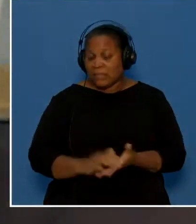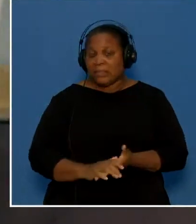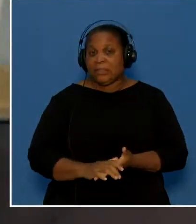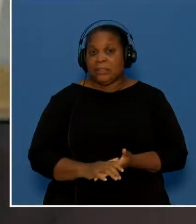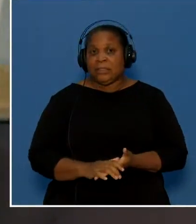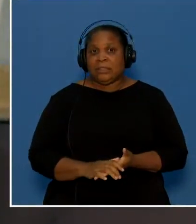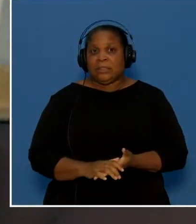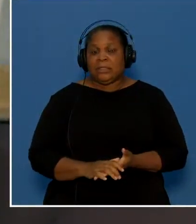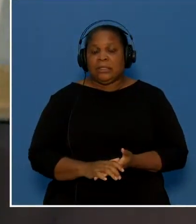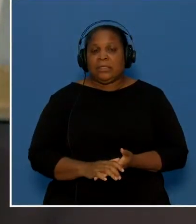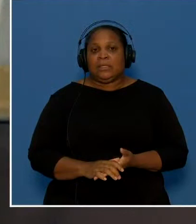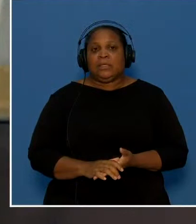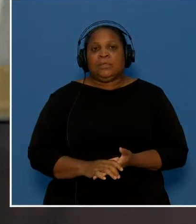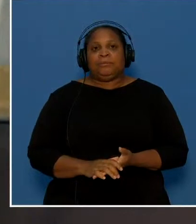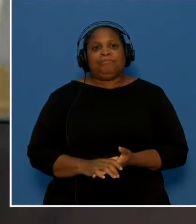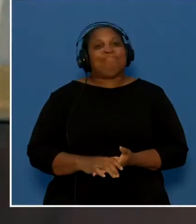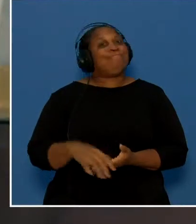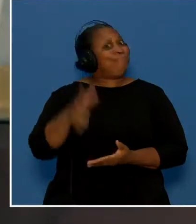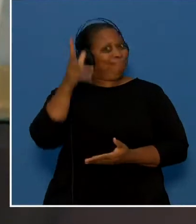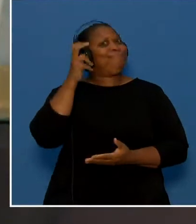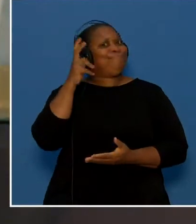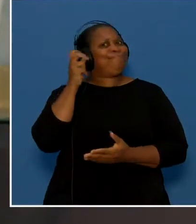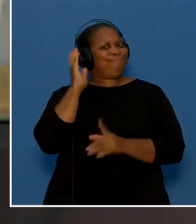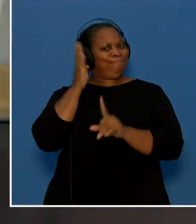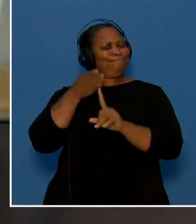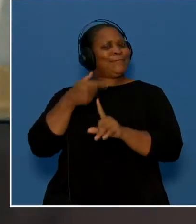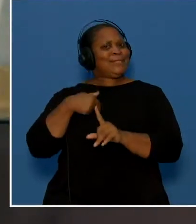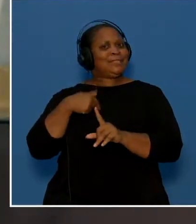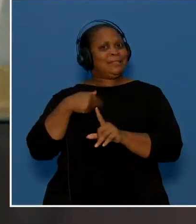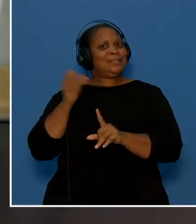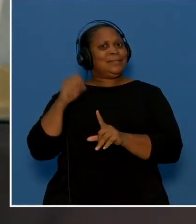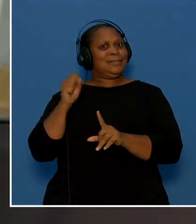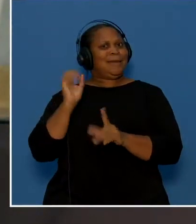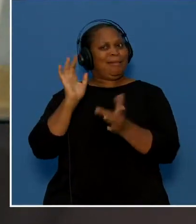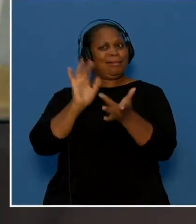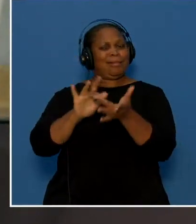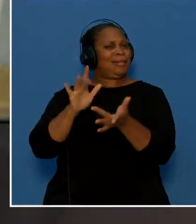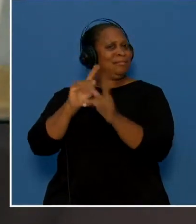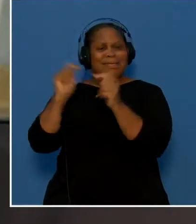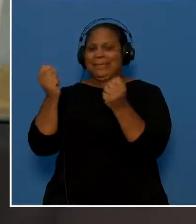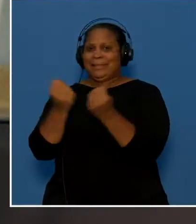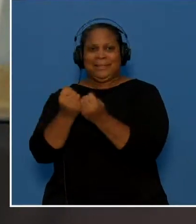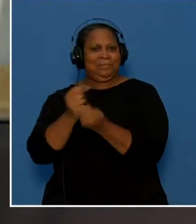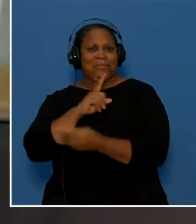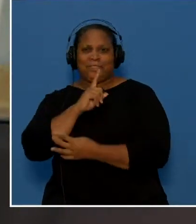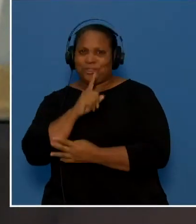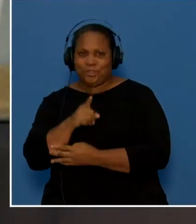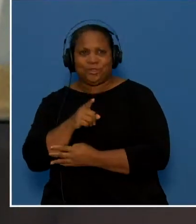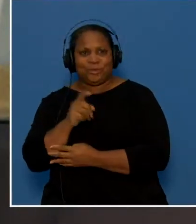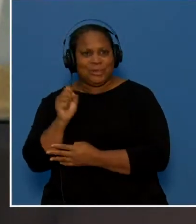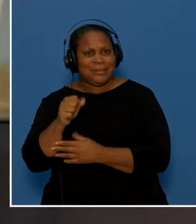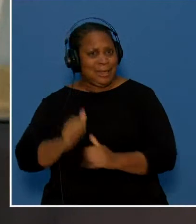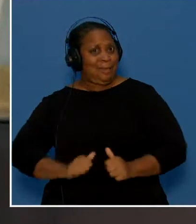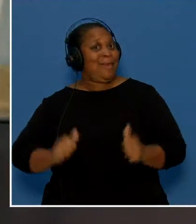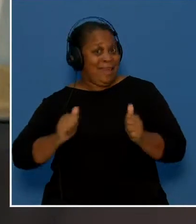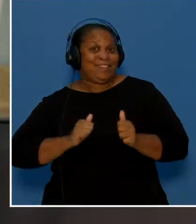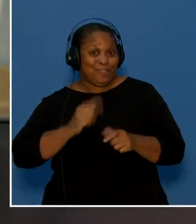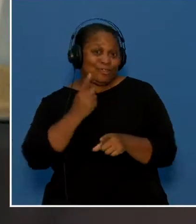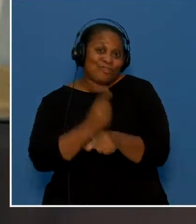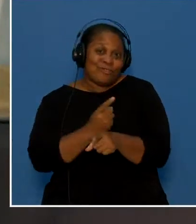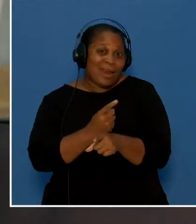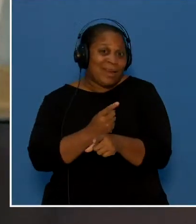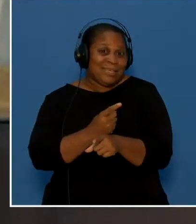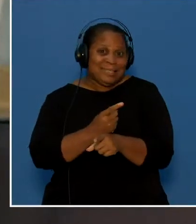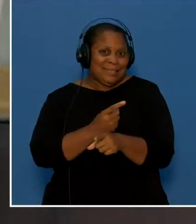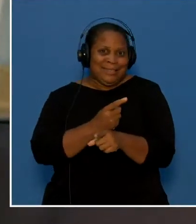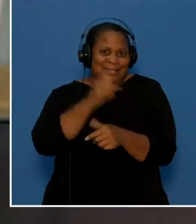I have heard that he did write directly to me, and I've actually reached out to my team to make sure that the address was correct, because I do